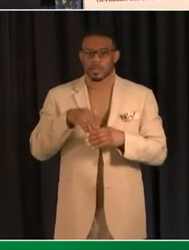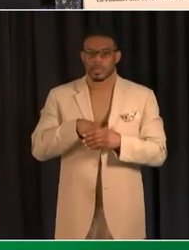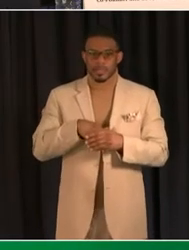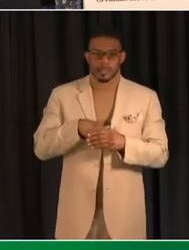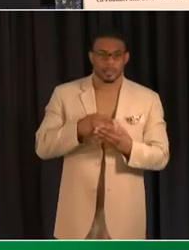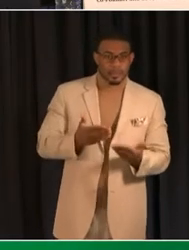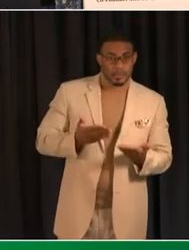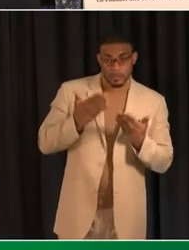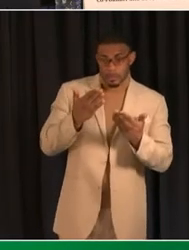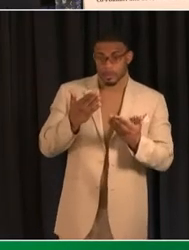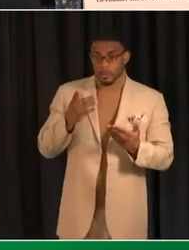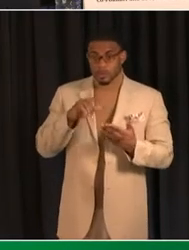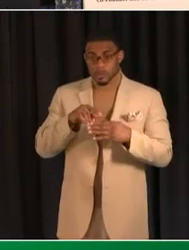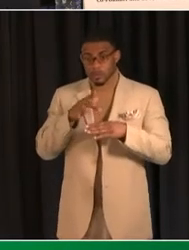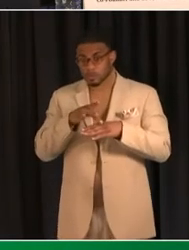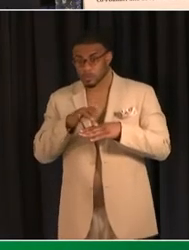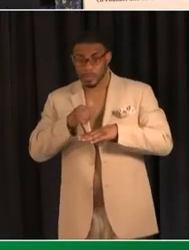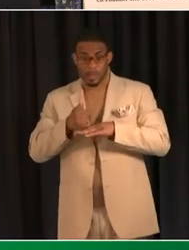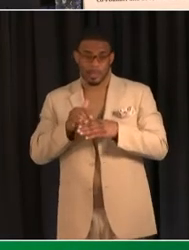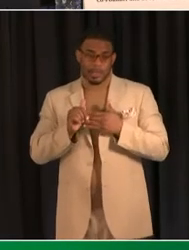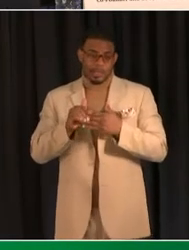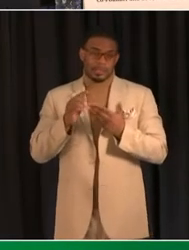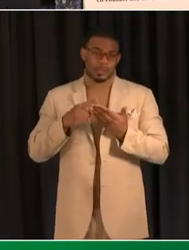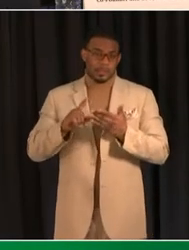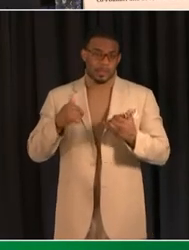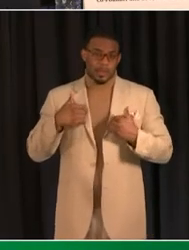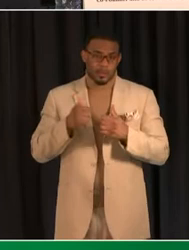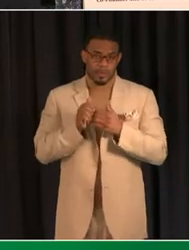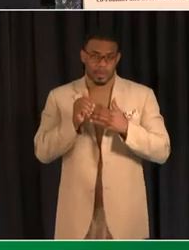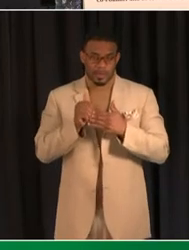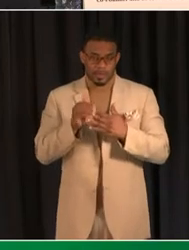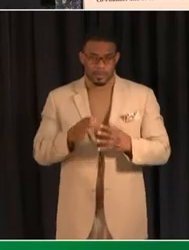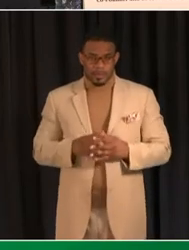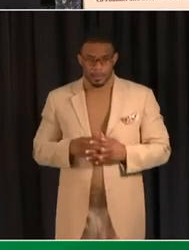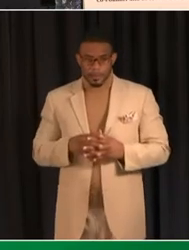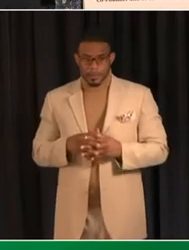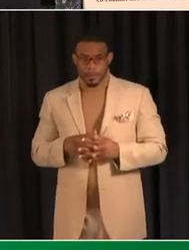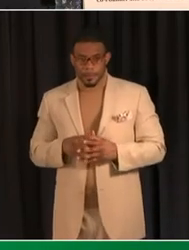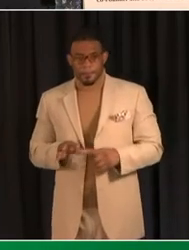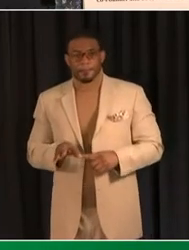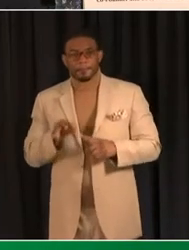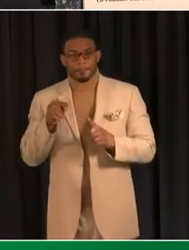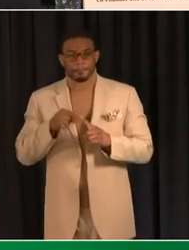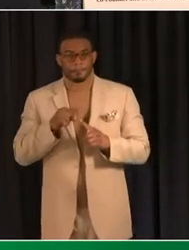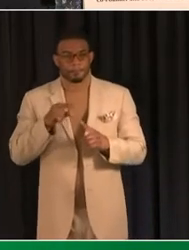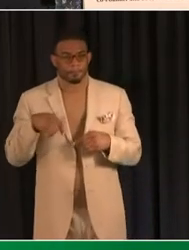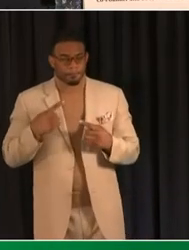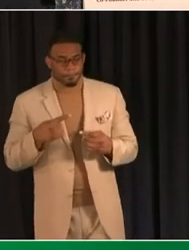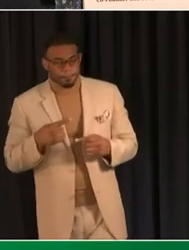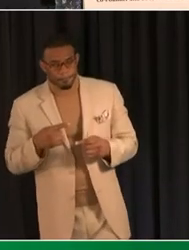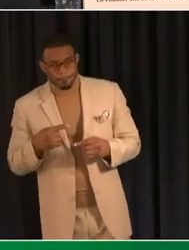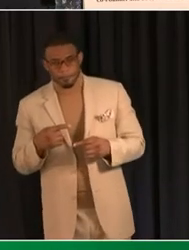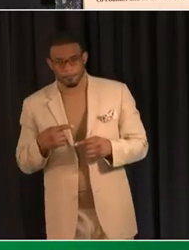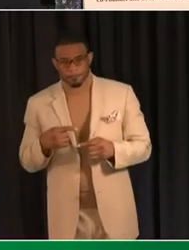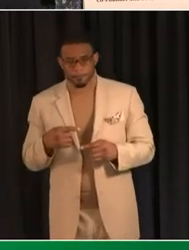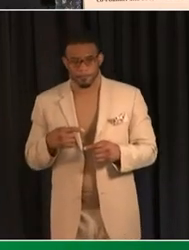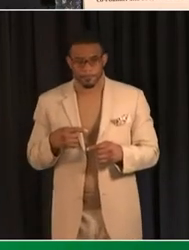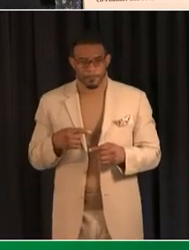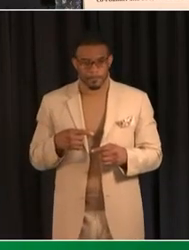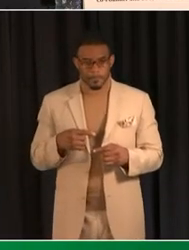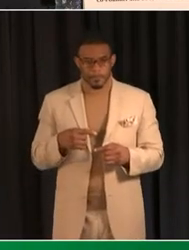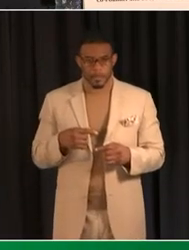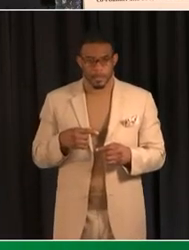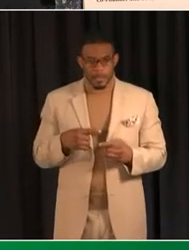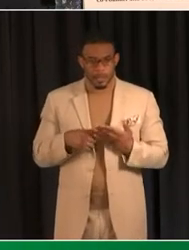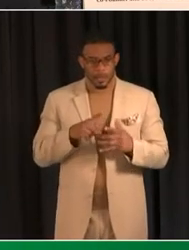resources, insights, or suggestions just based off of the discussions that we're having with leaders, particularly since